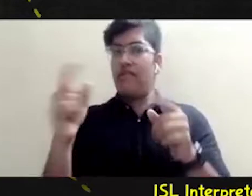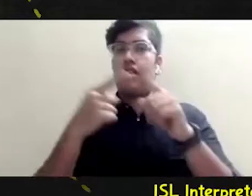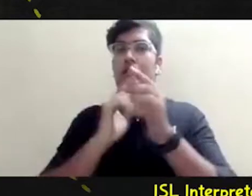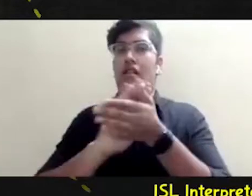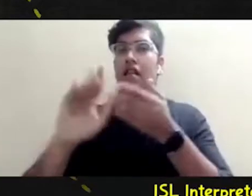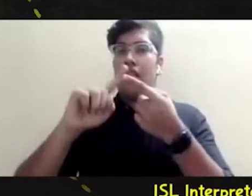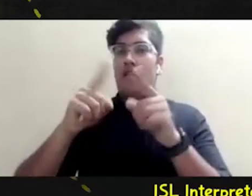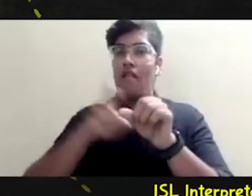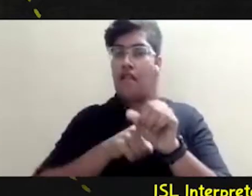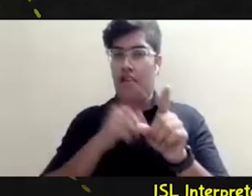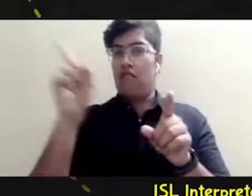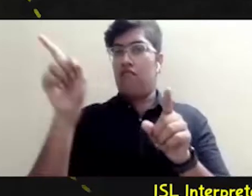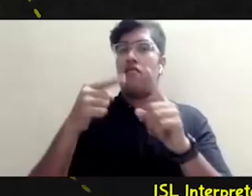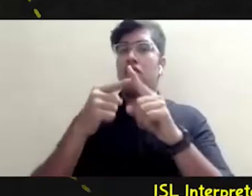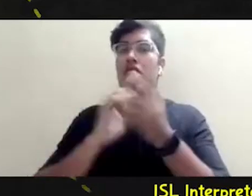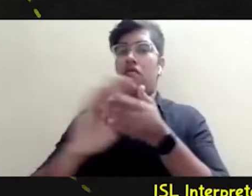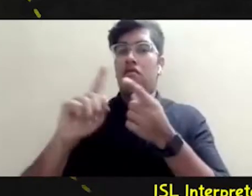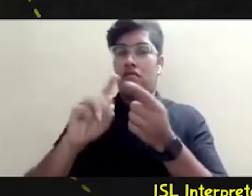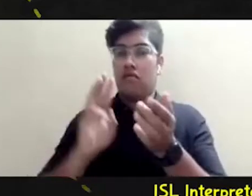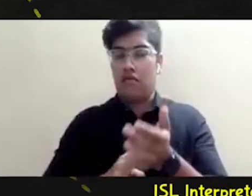from a slightly different perspective of